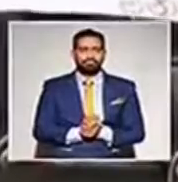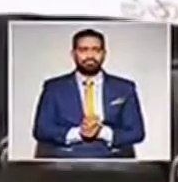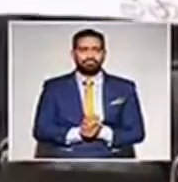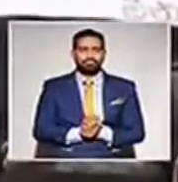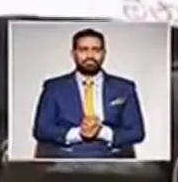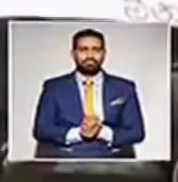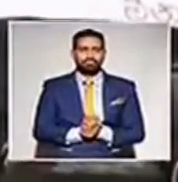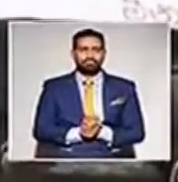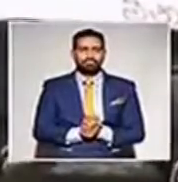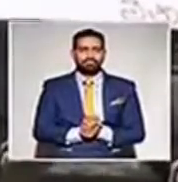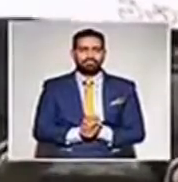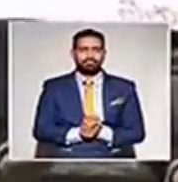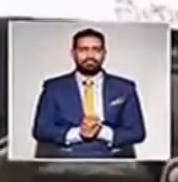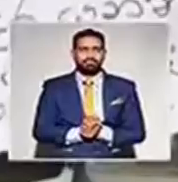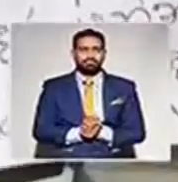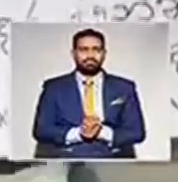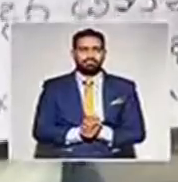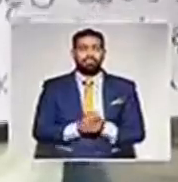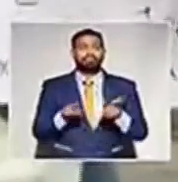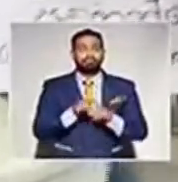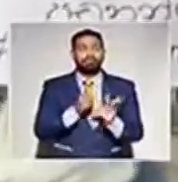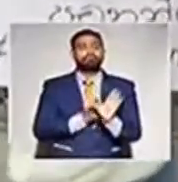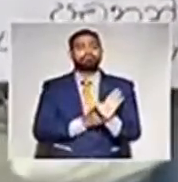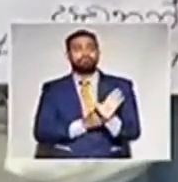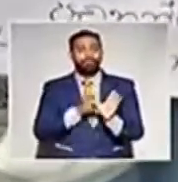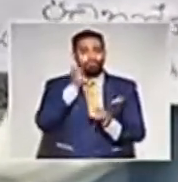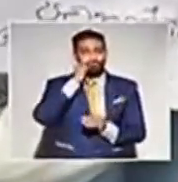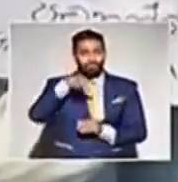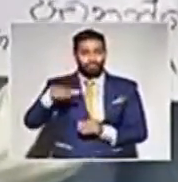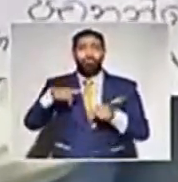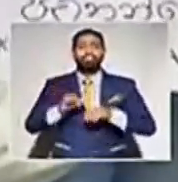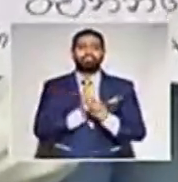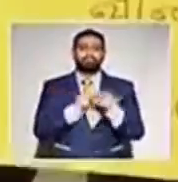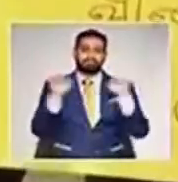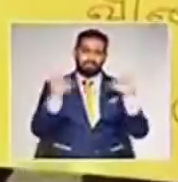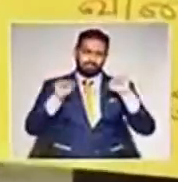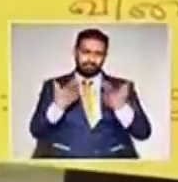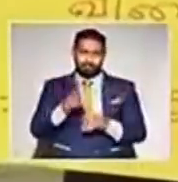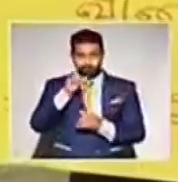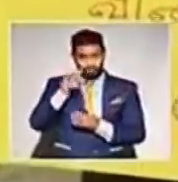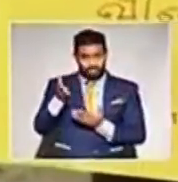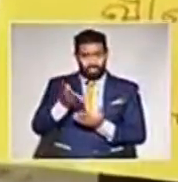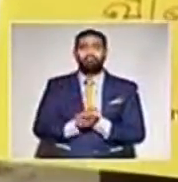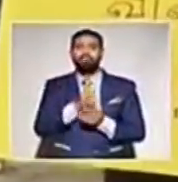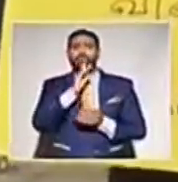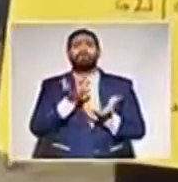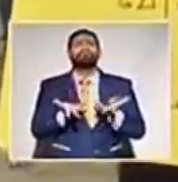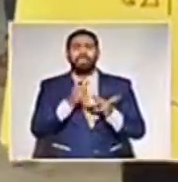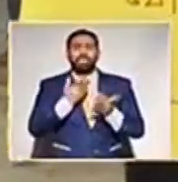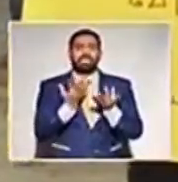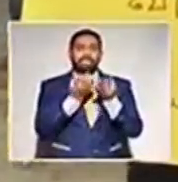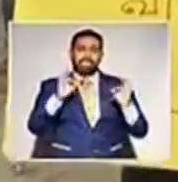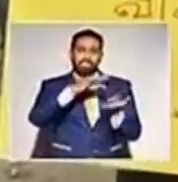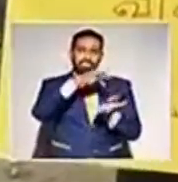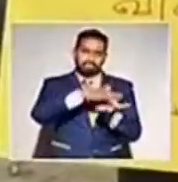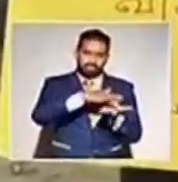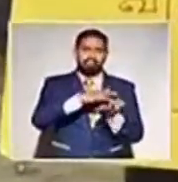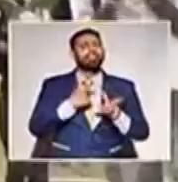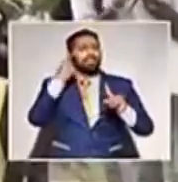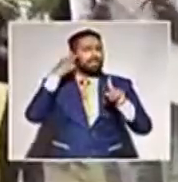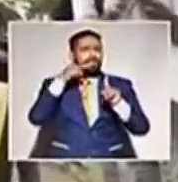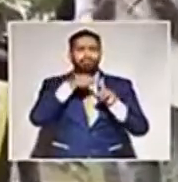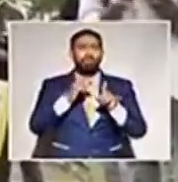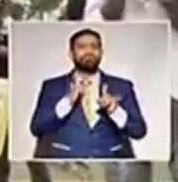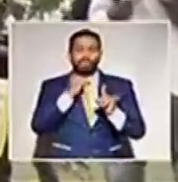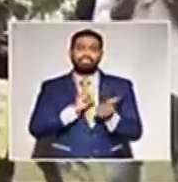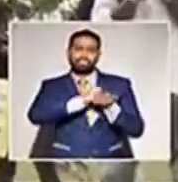The youth that is staging this protest right here at Independence Square, demanding a change. This is the mandate of the youth.